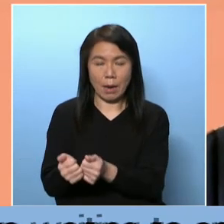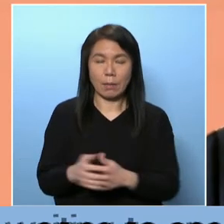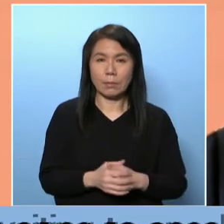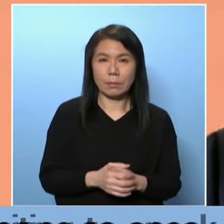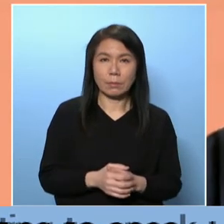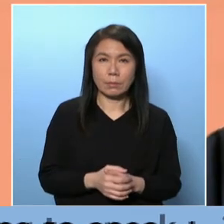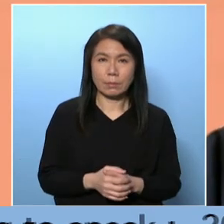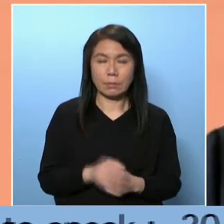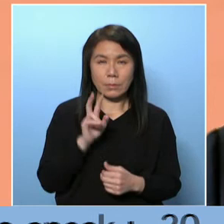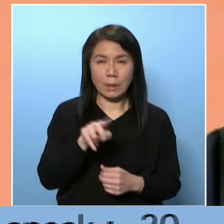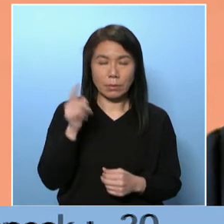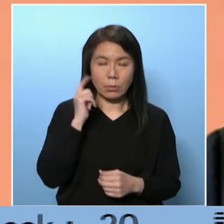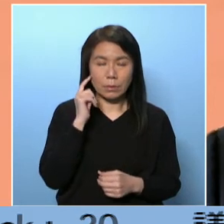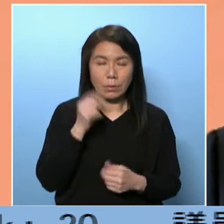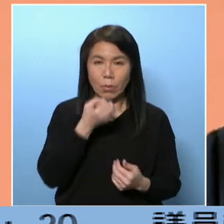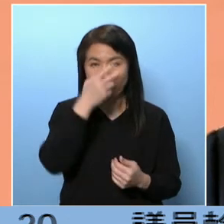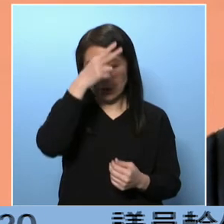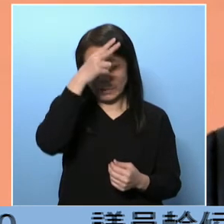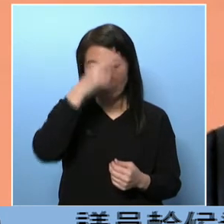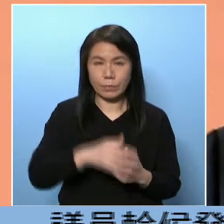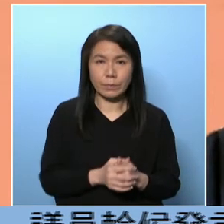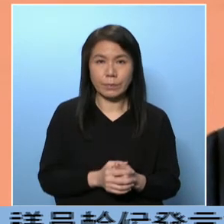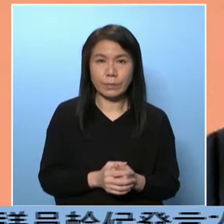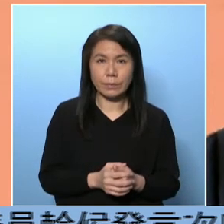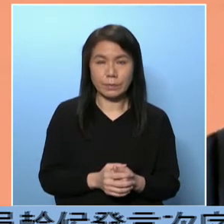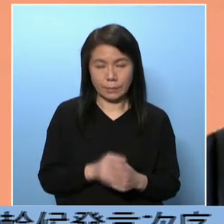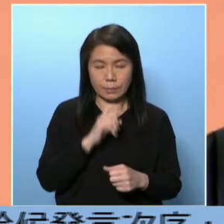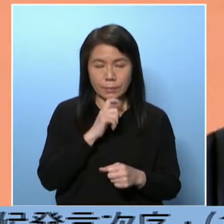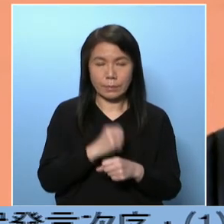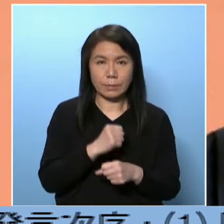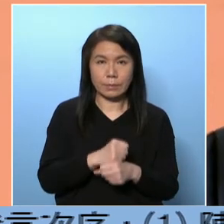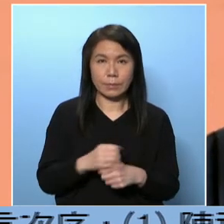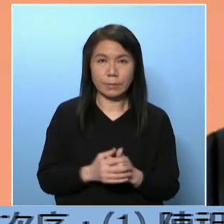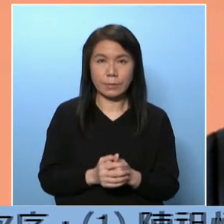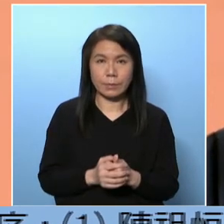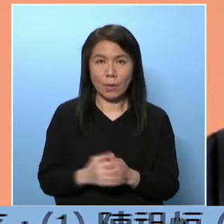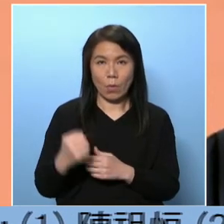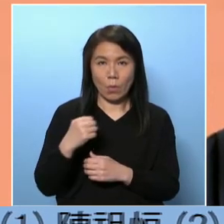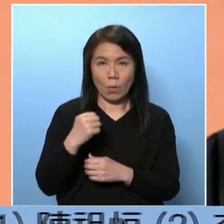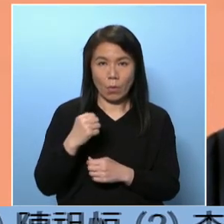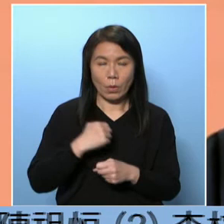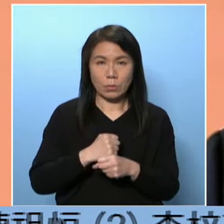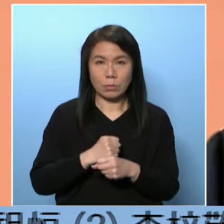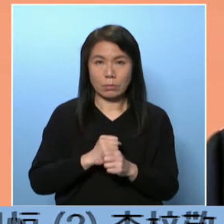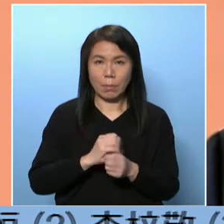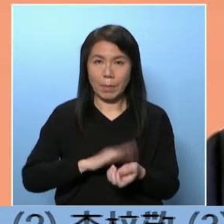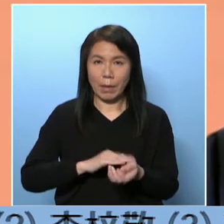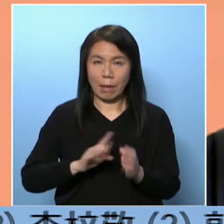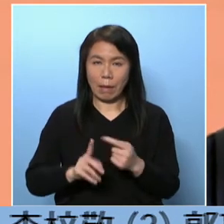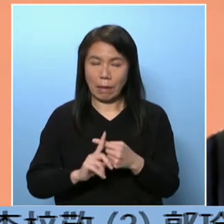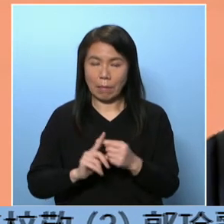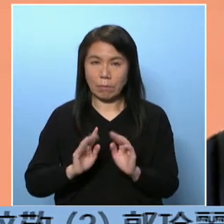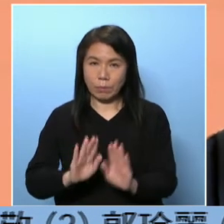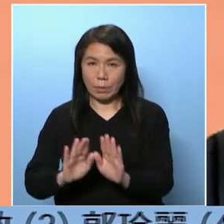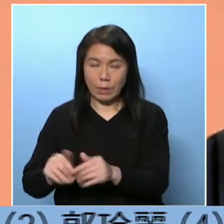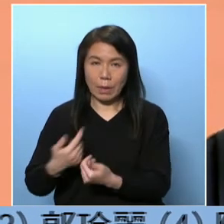the advice from our state leader, Mr. Xi Jinping. And therefore, we have to spare no effort